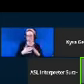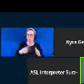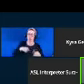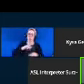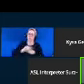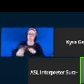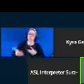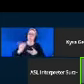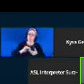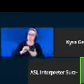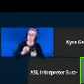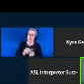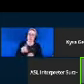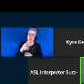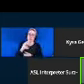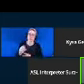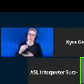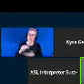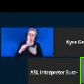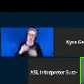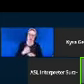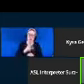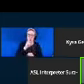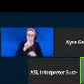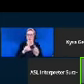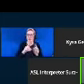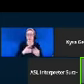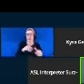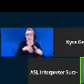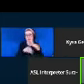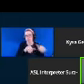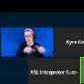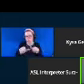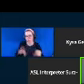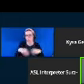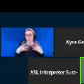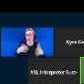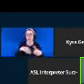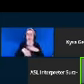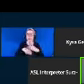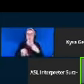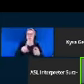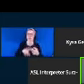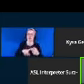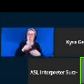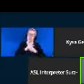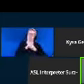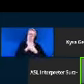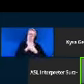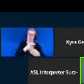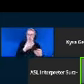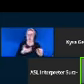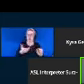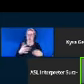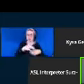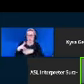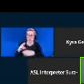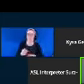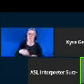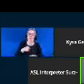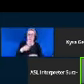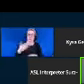to ensure that the department is available to assess your needs and provide access to DHS protection resources. And so we regularly engage with